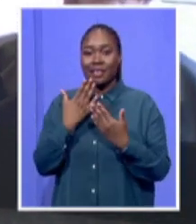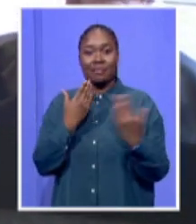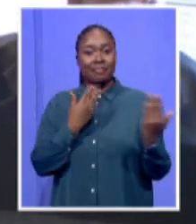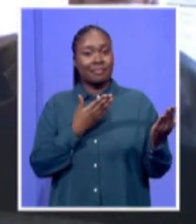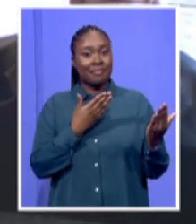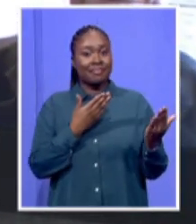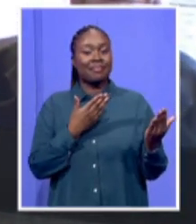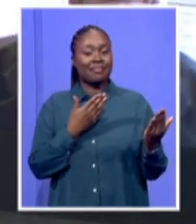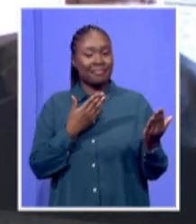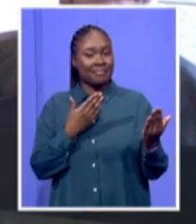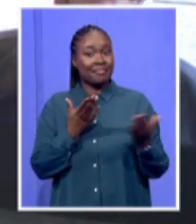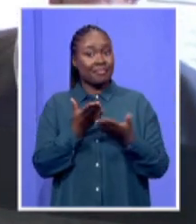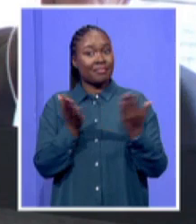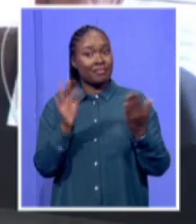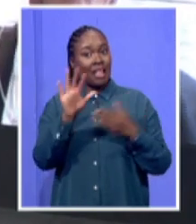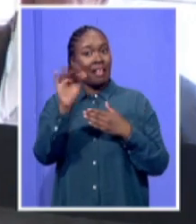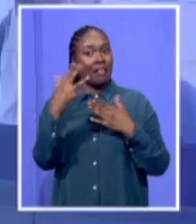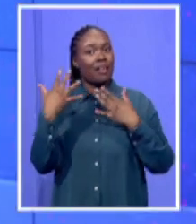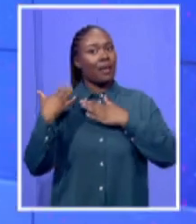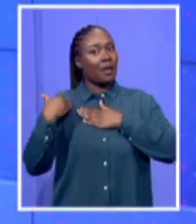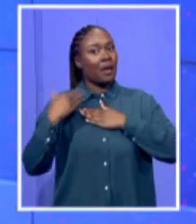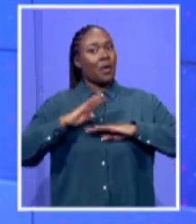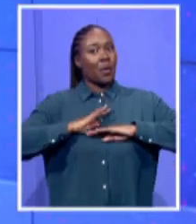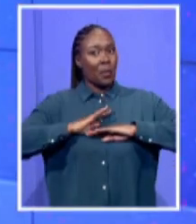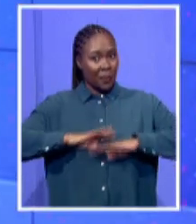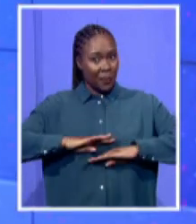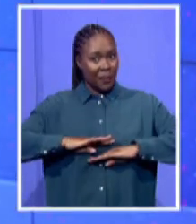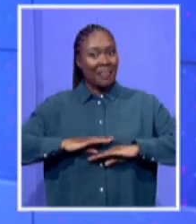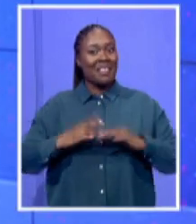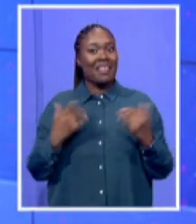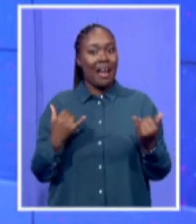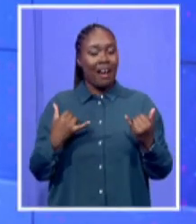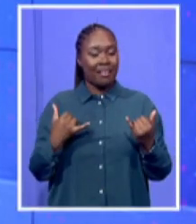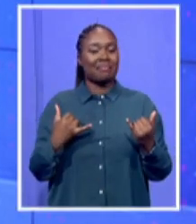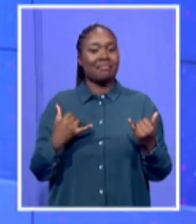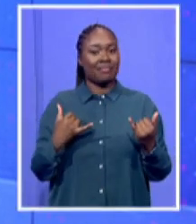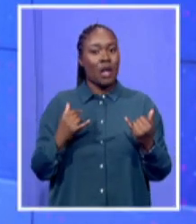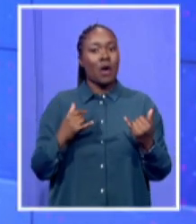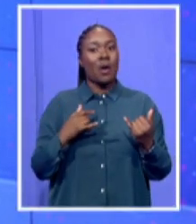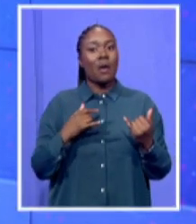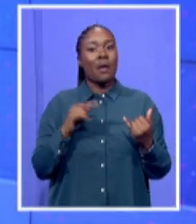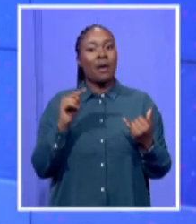South Africans are safe for the moment from those